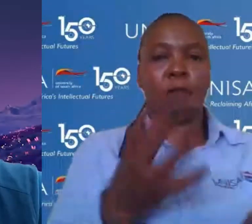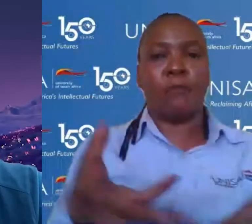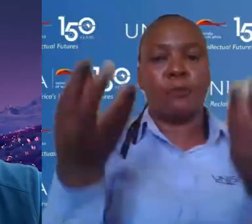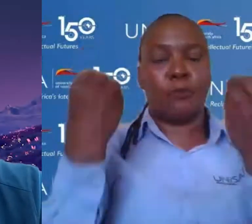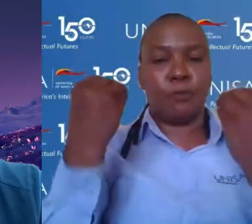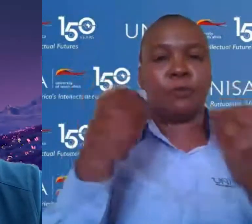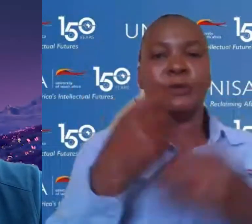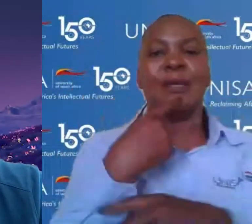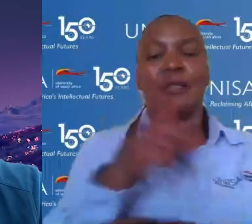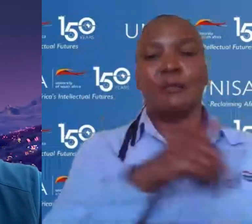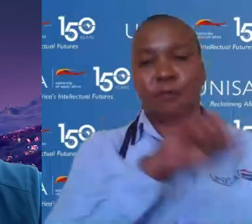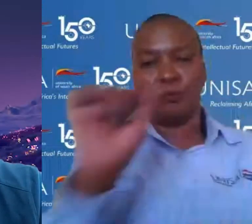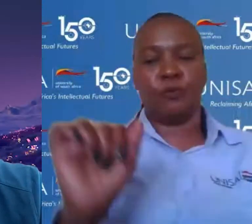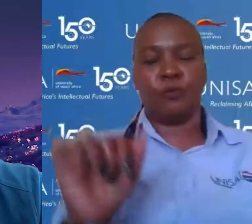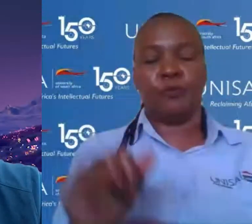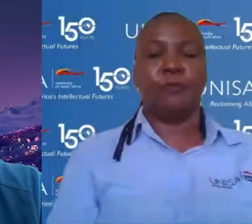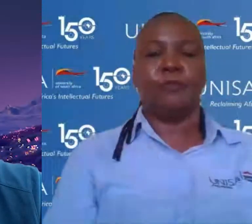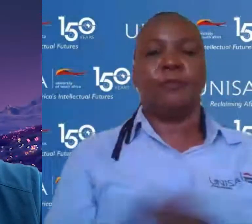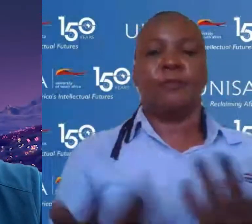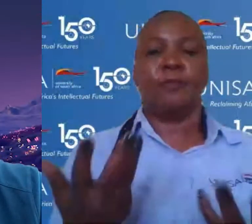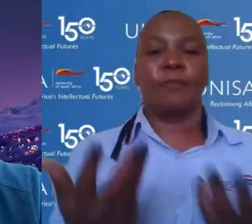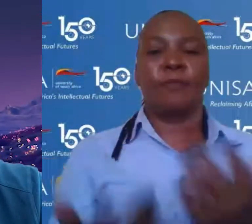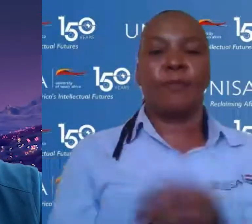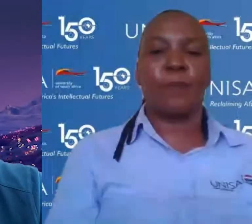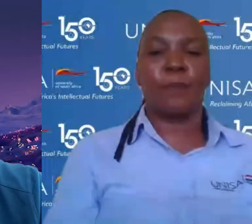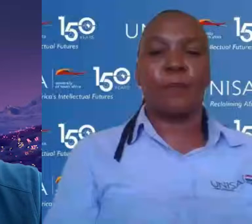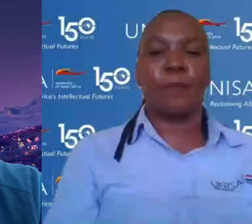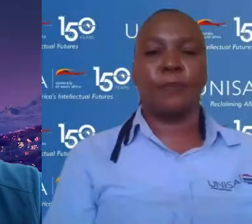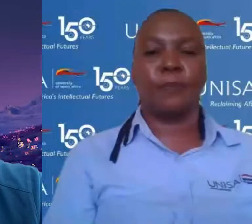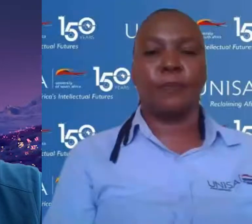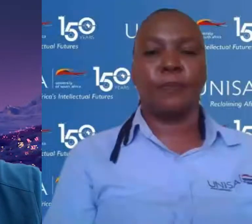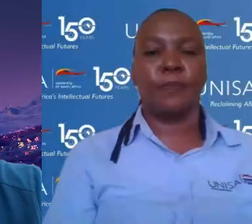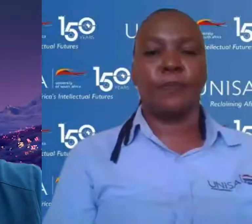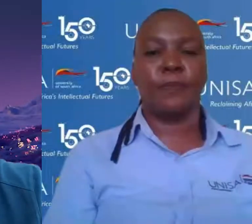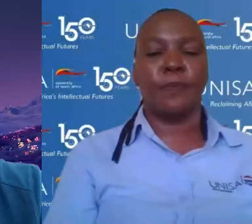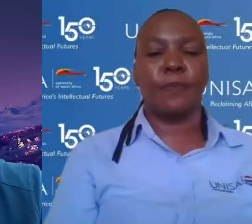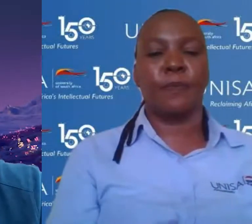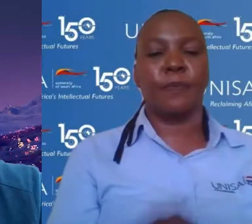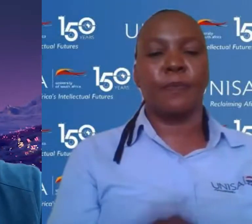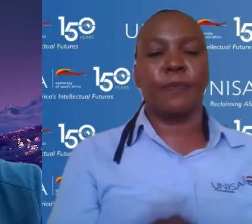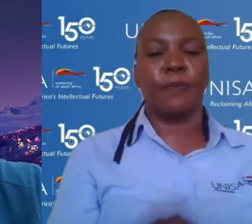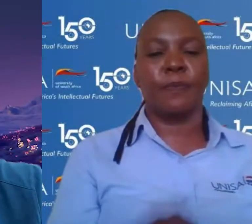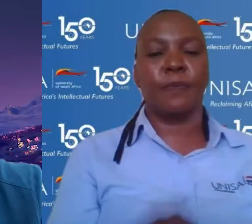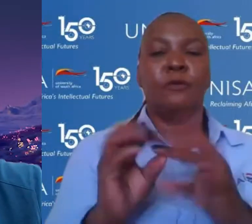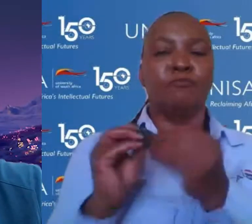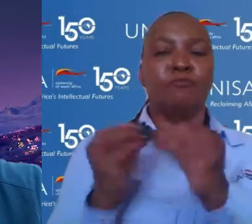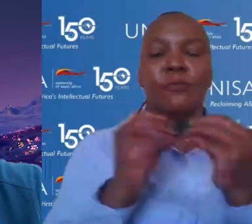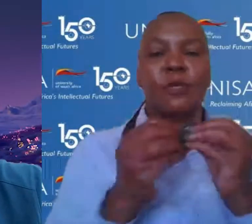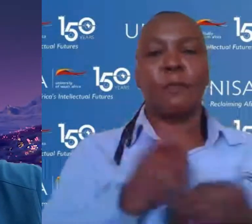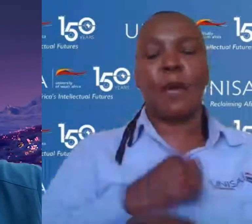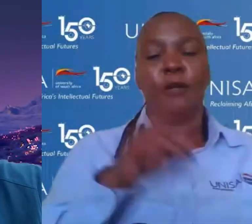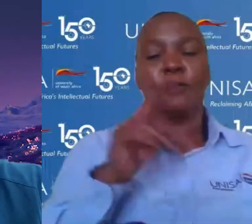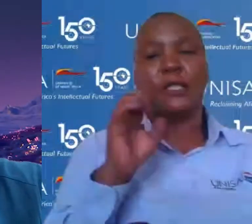there. The next one is how to create my UNISA account.